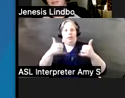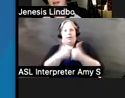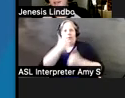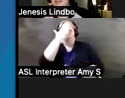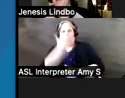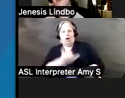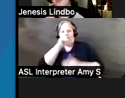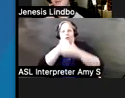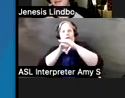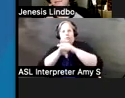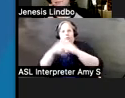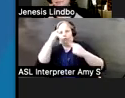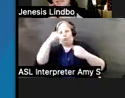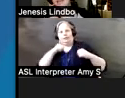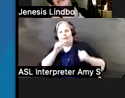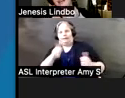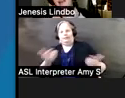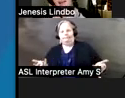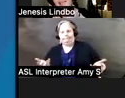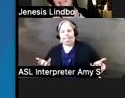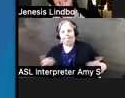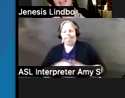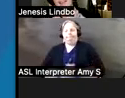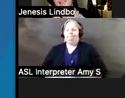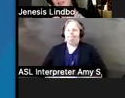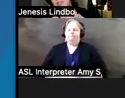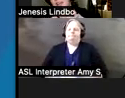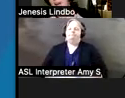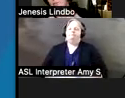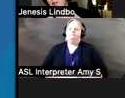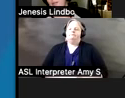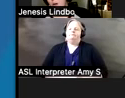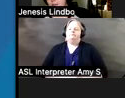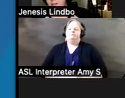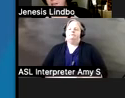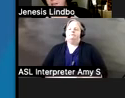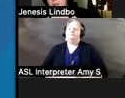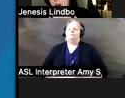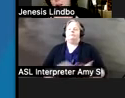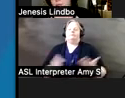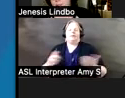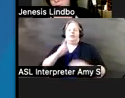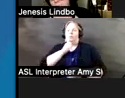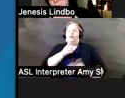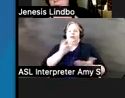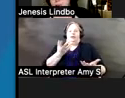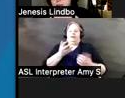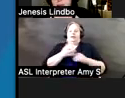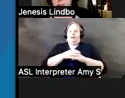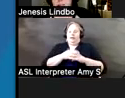because it's not accessible to me. And it's an undertapped market of